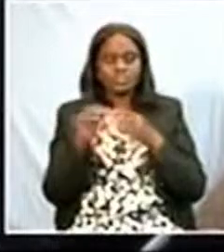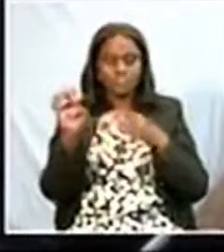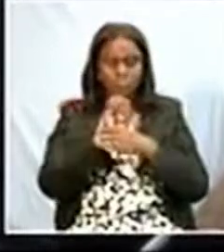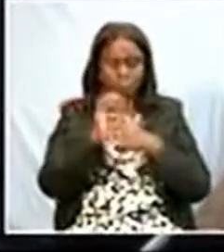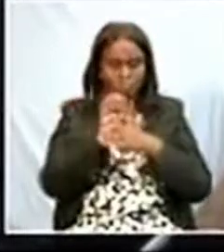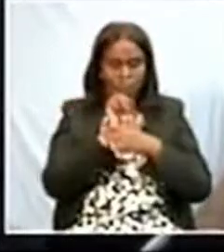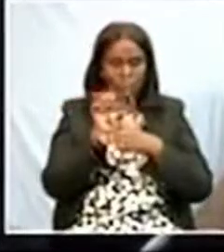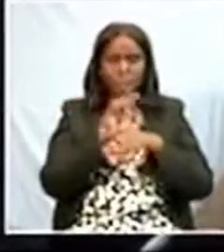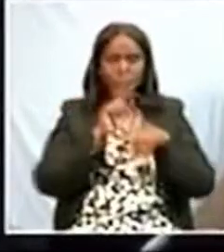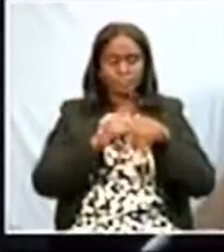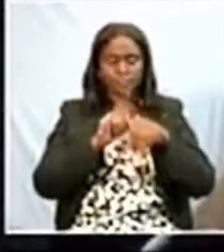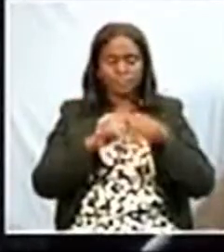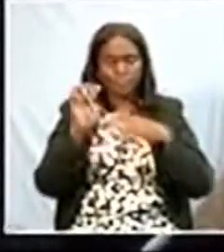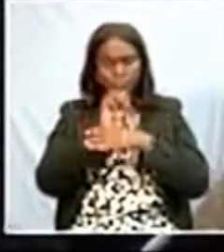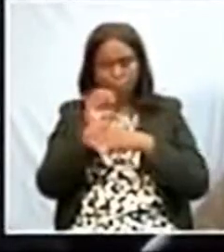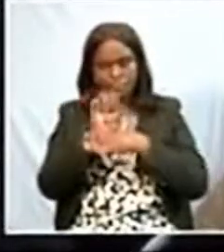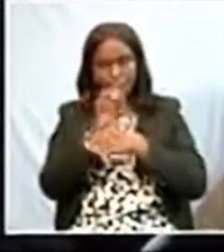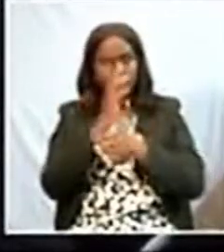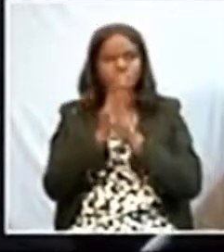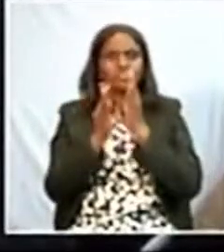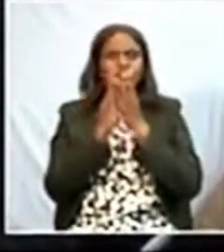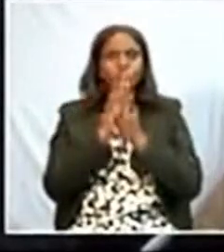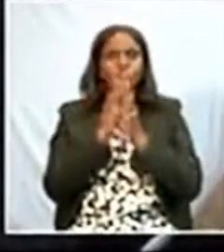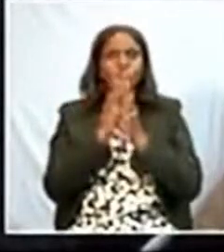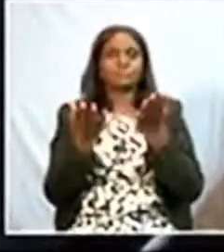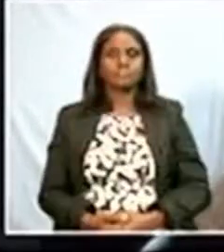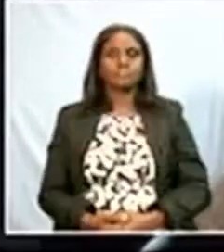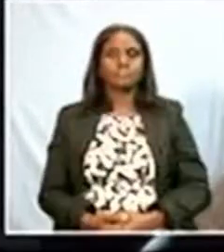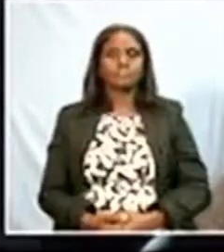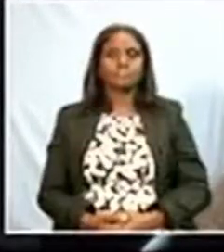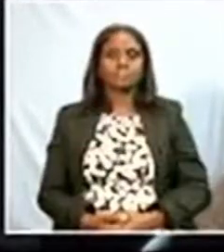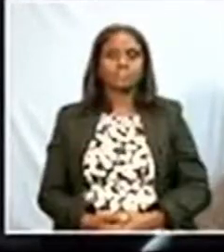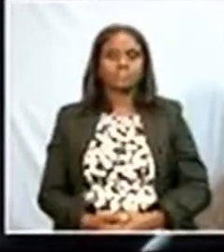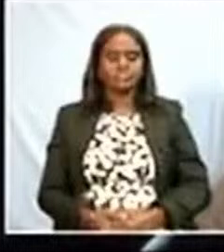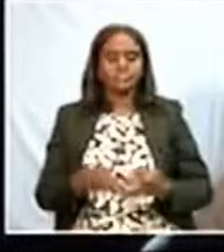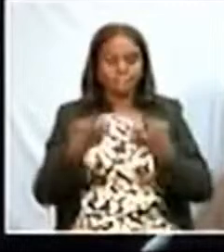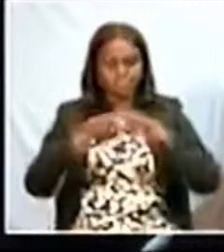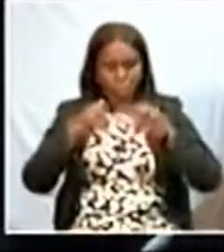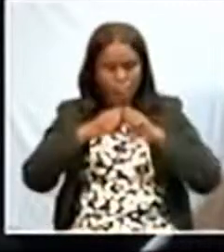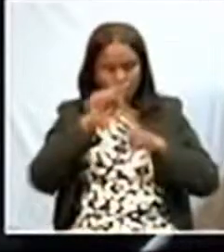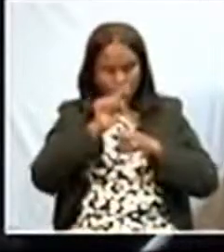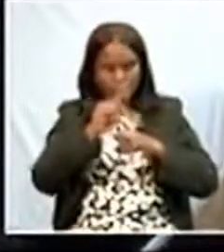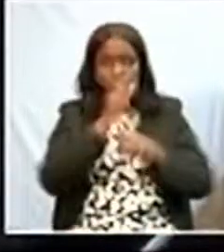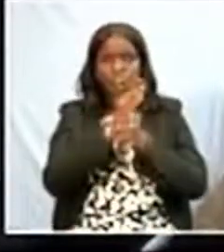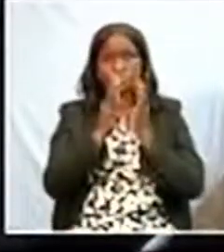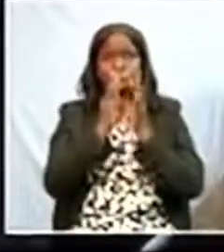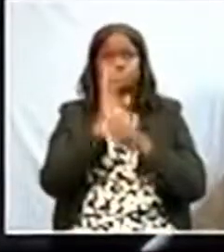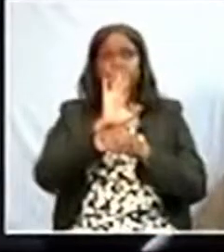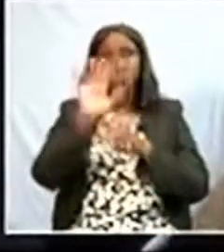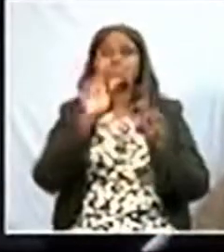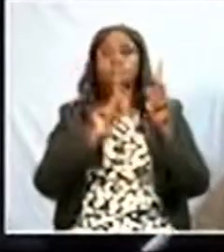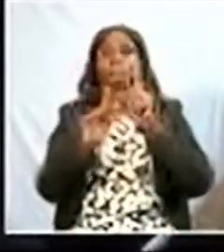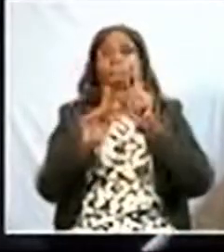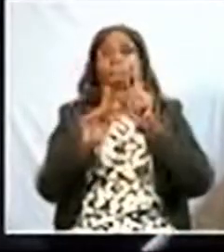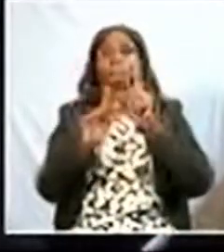evaluation stage, when you're evaluating these contractors, even these contractors are your